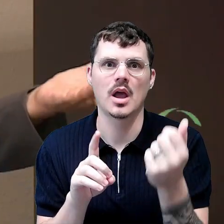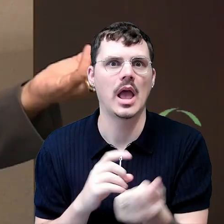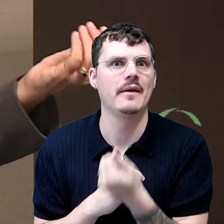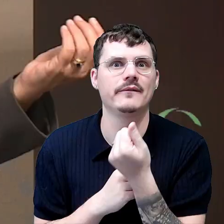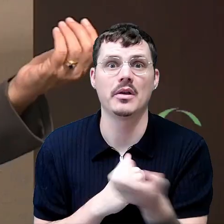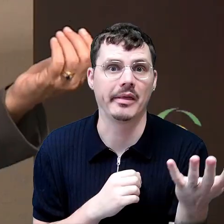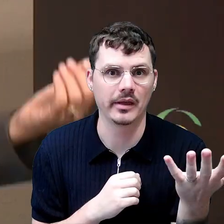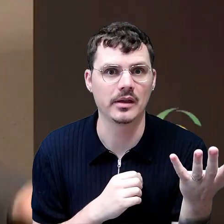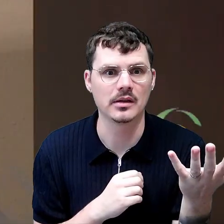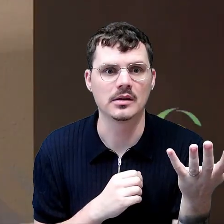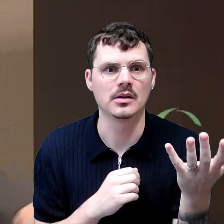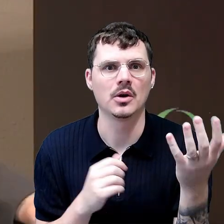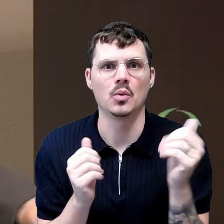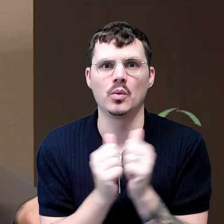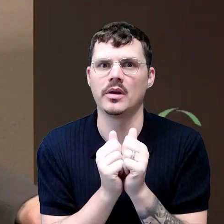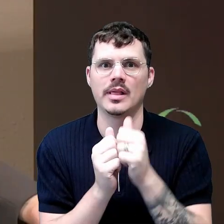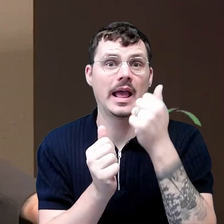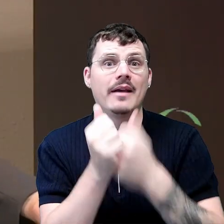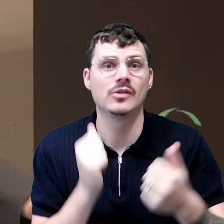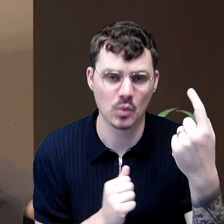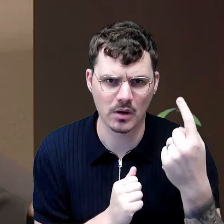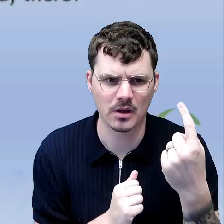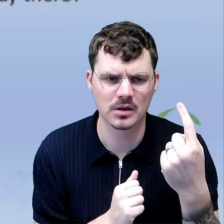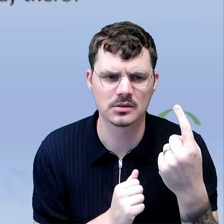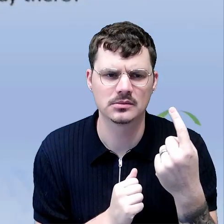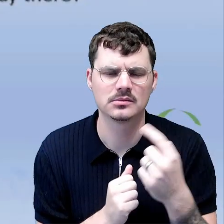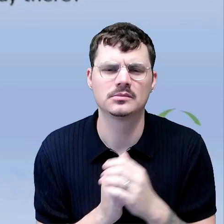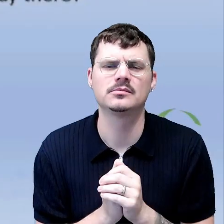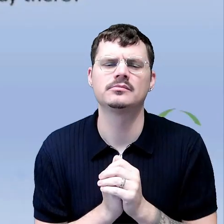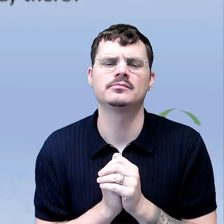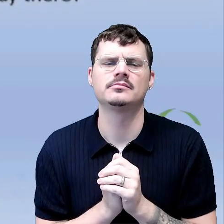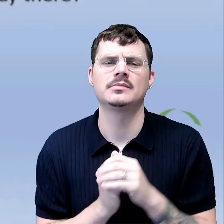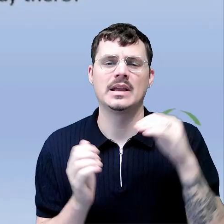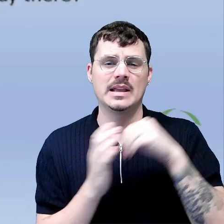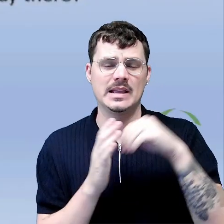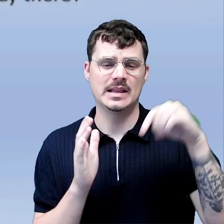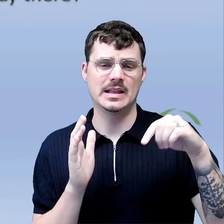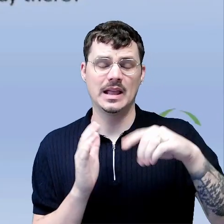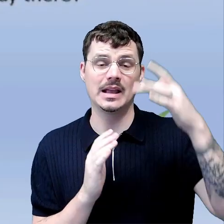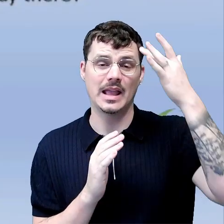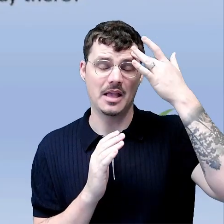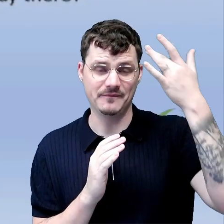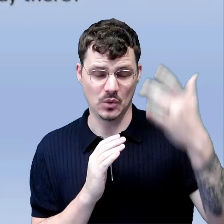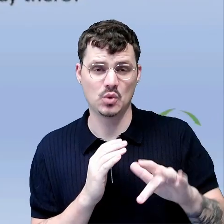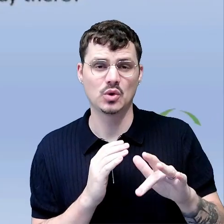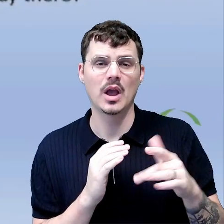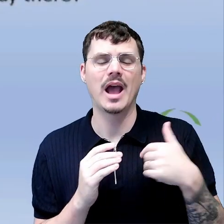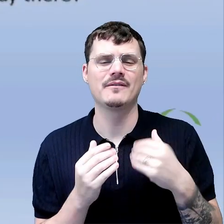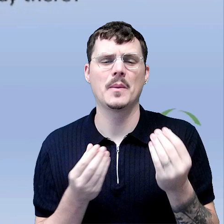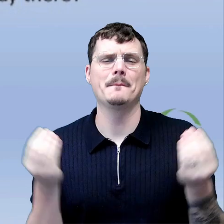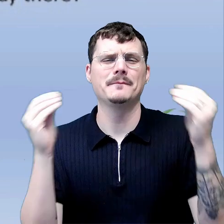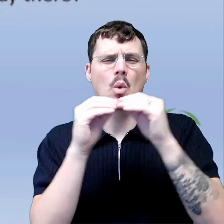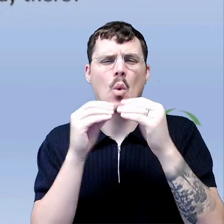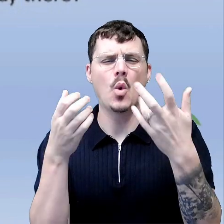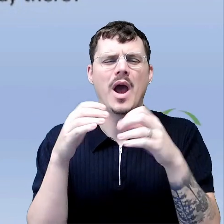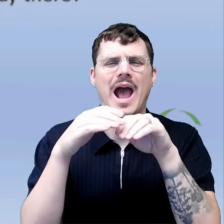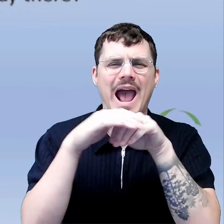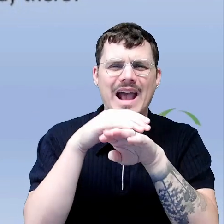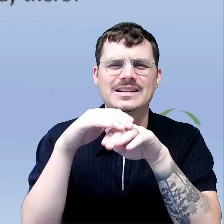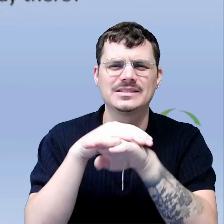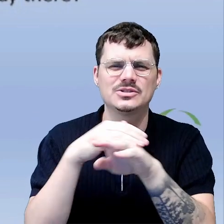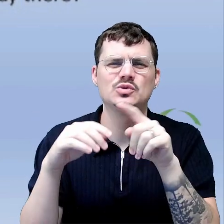going on with everybody. And in California, there's more access